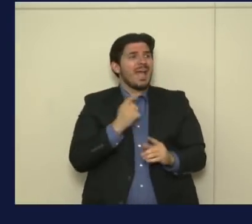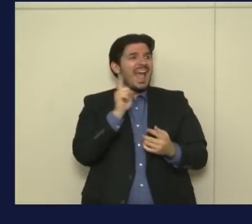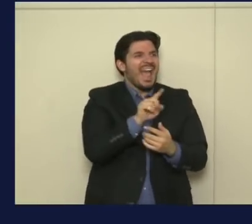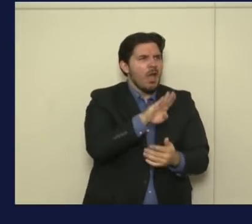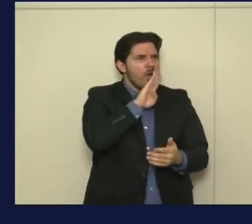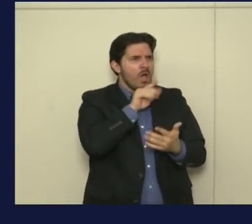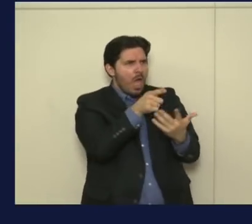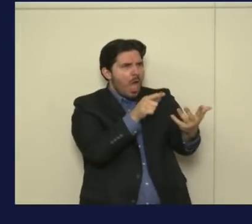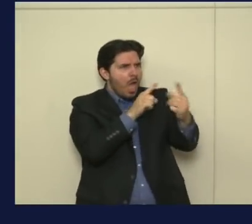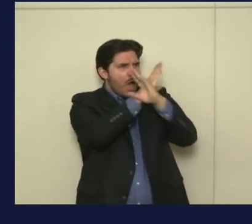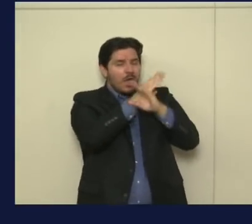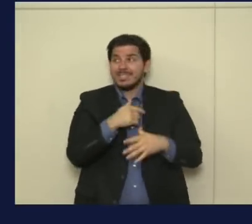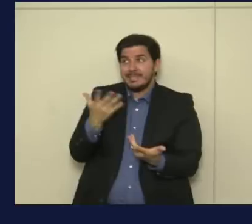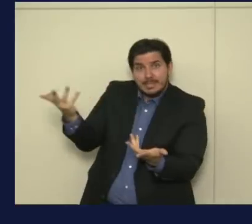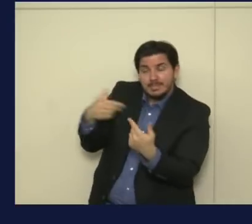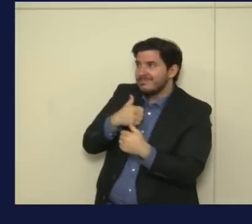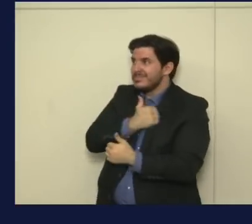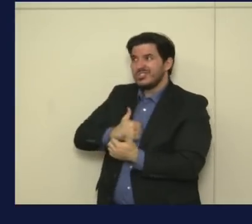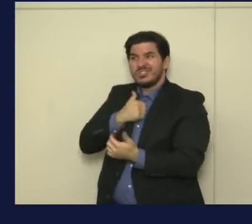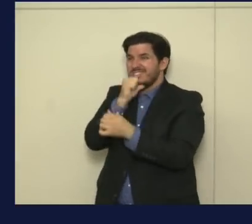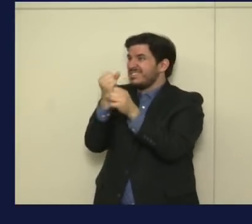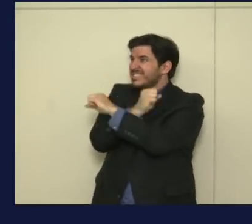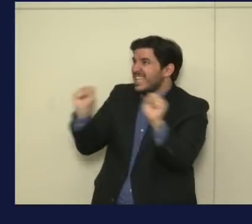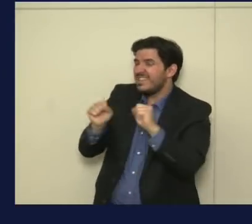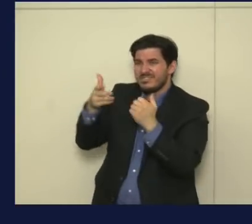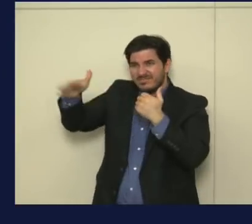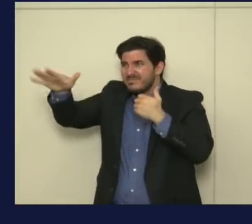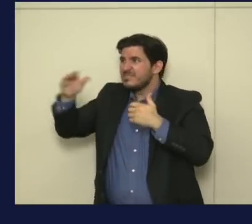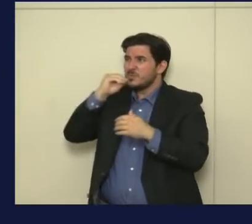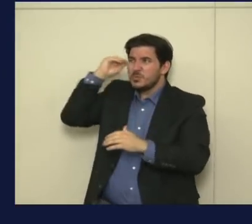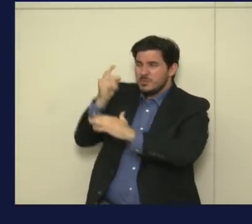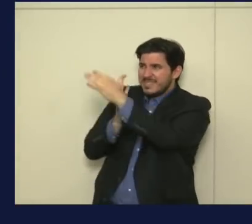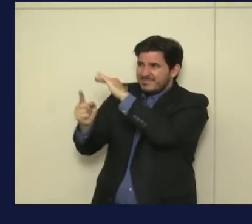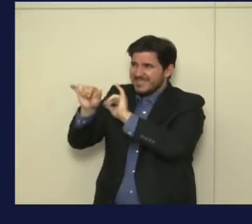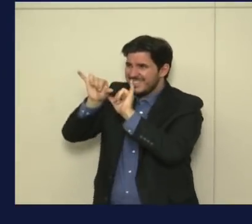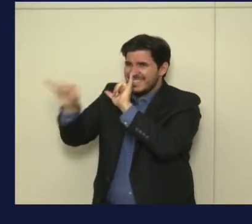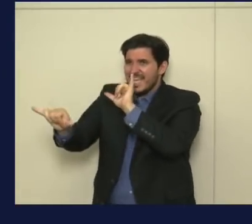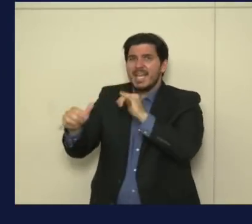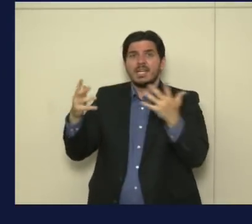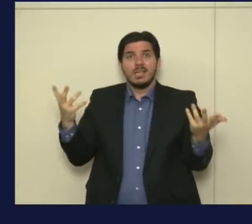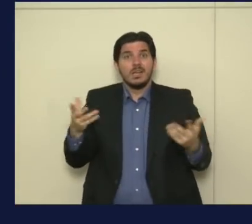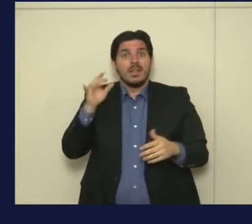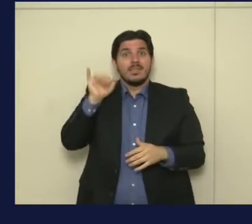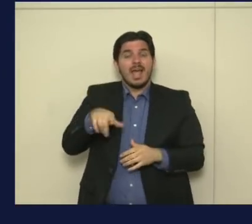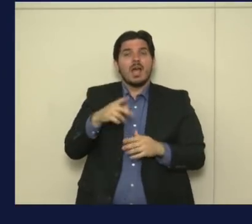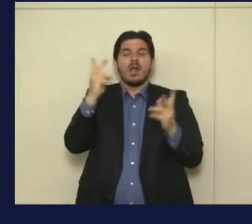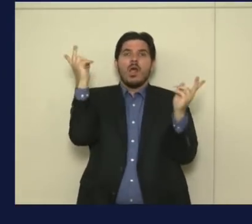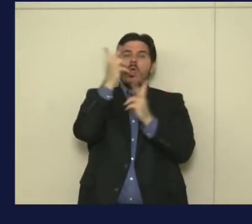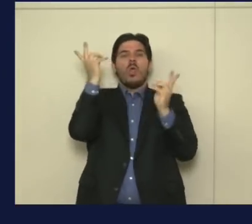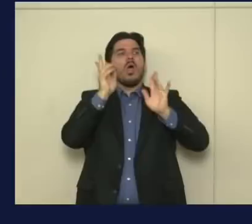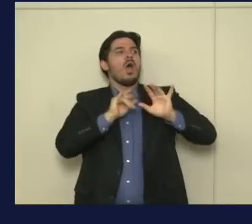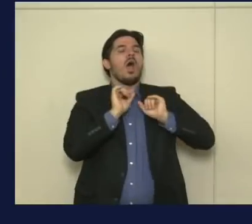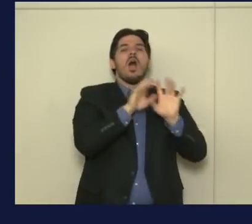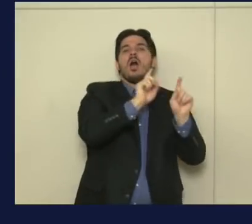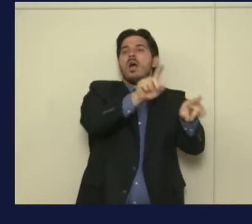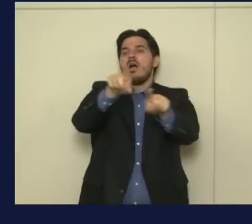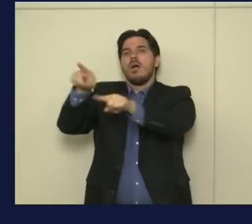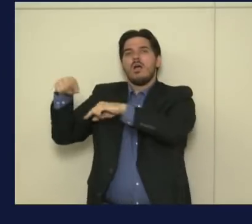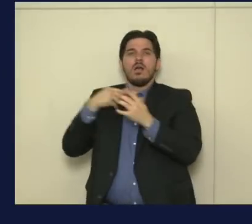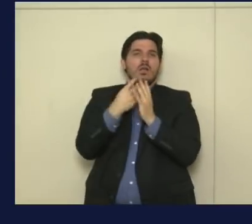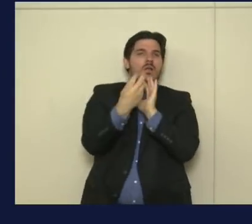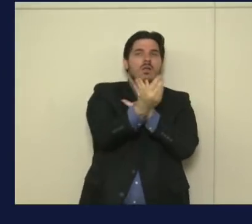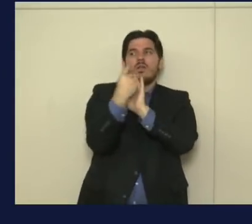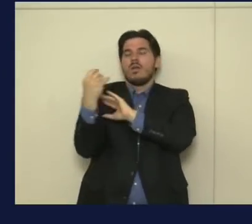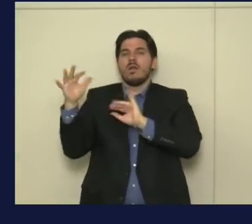from out of state. And the end result of those careless moments, or where we felt like we